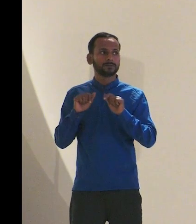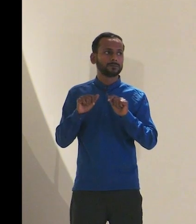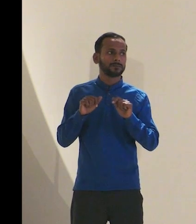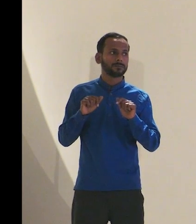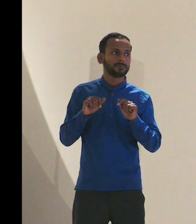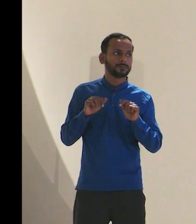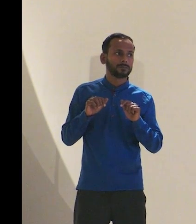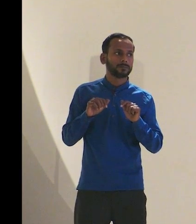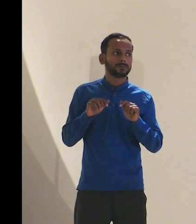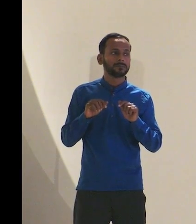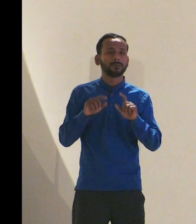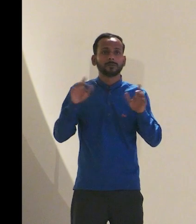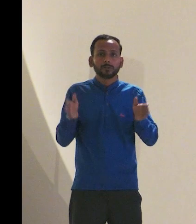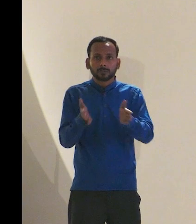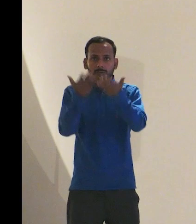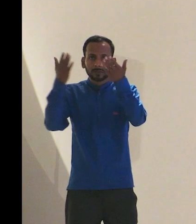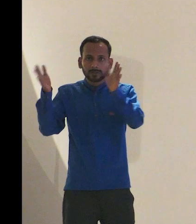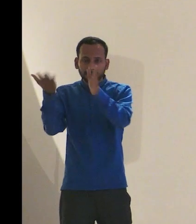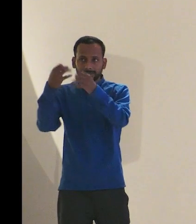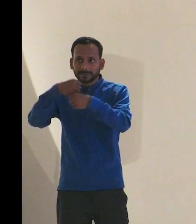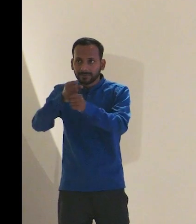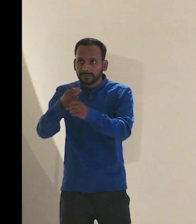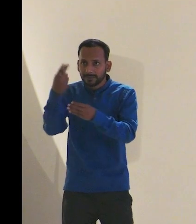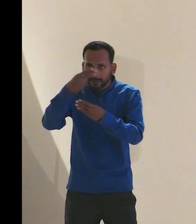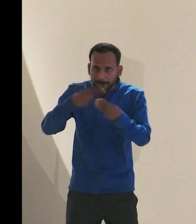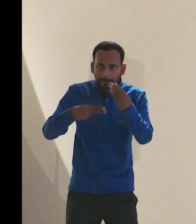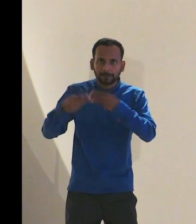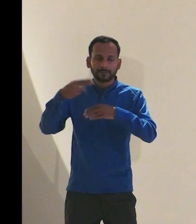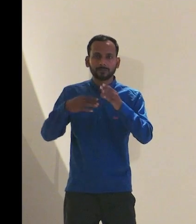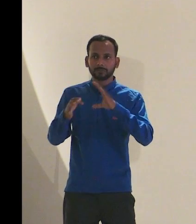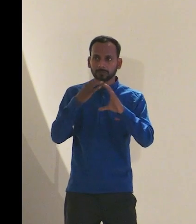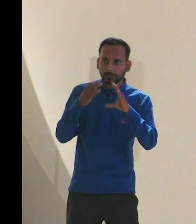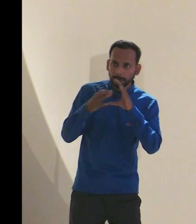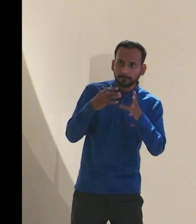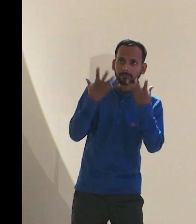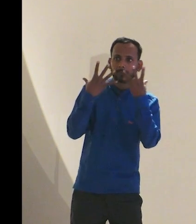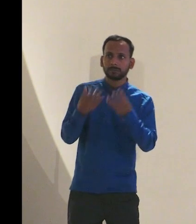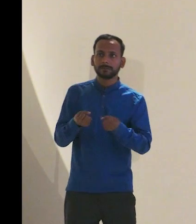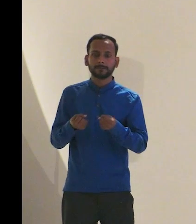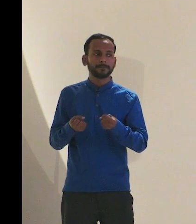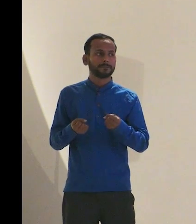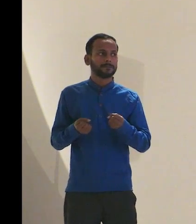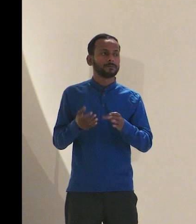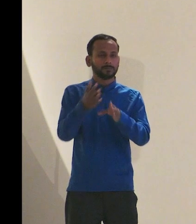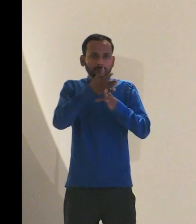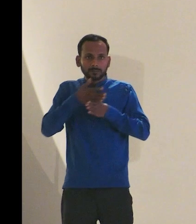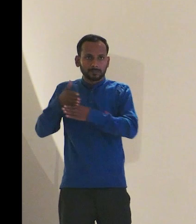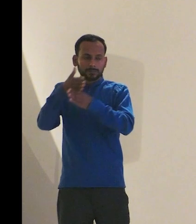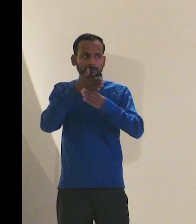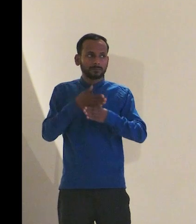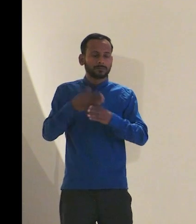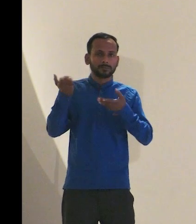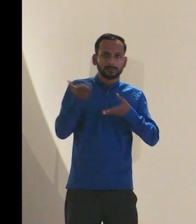to remove the statues. There was a quick discussion, and I'm just sharing things off the record. There was a